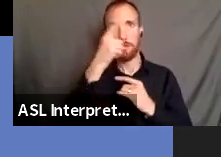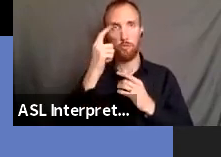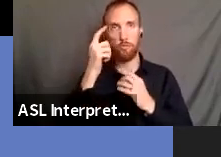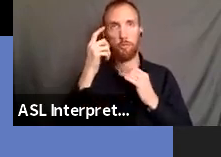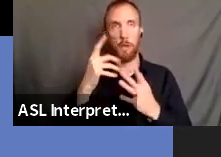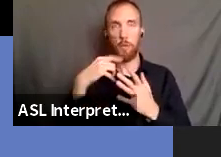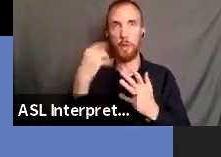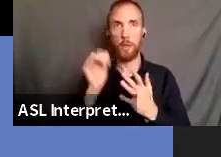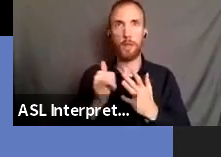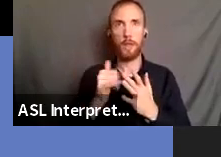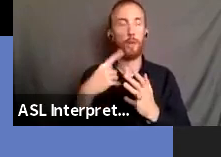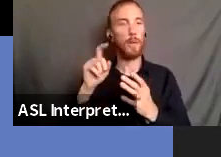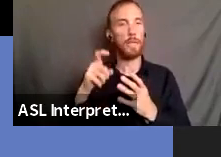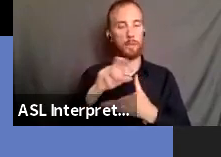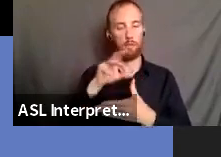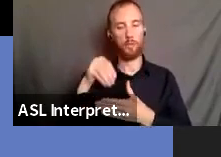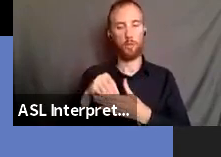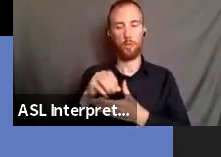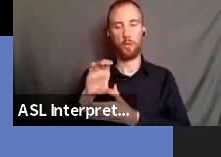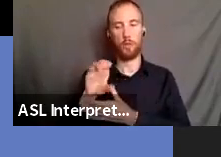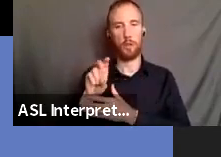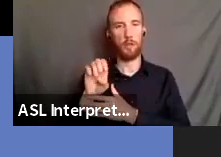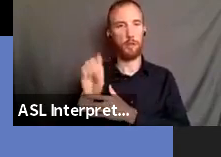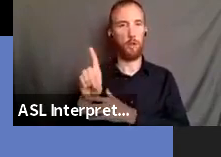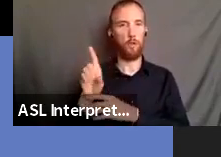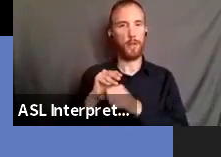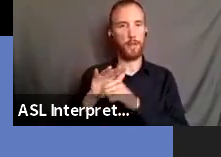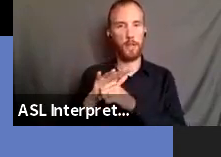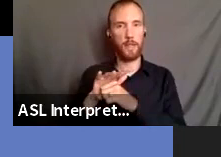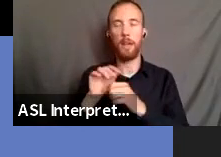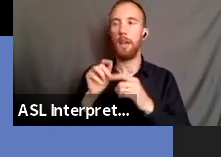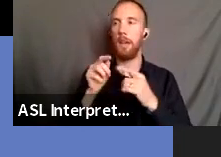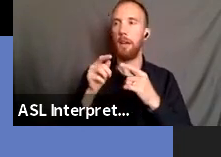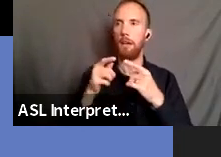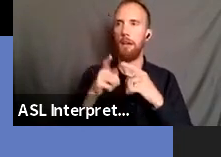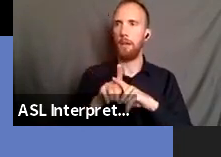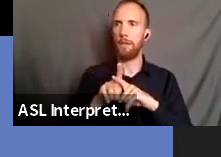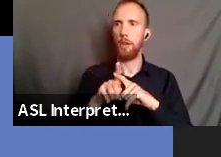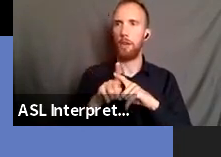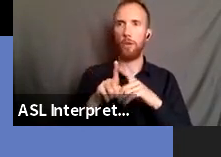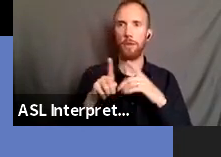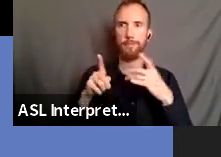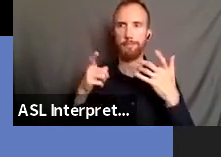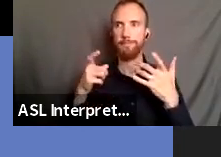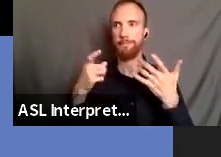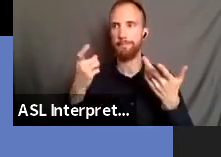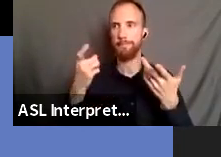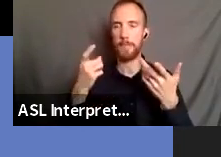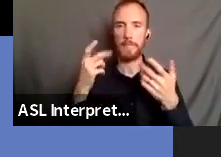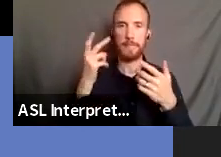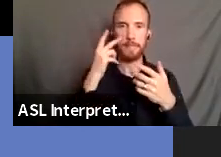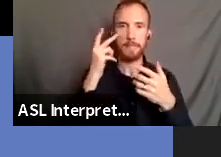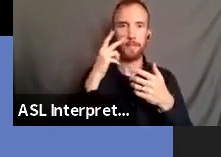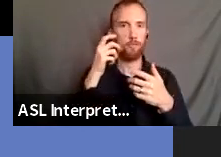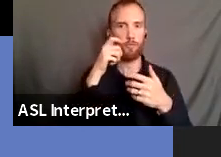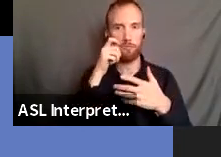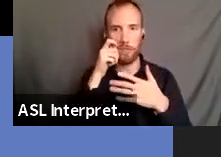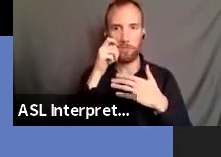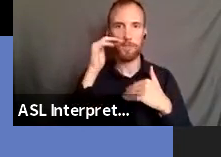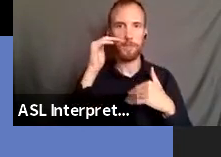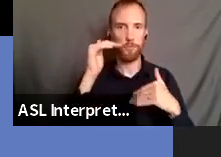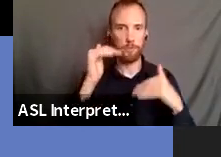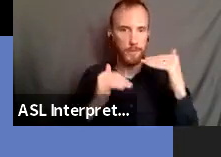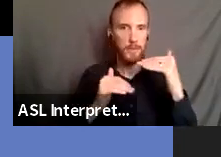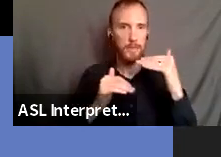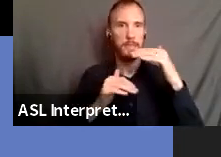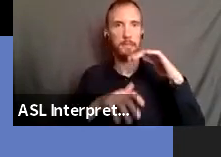impact of covet and our most recent and continuing social and racial injustice and unrest as we developed our